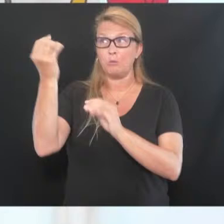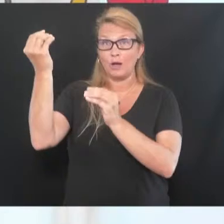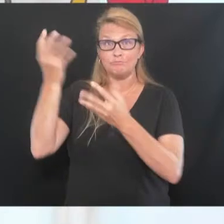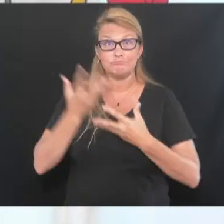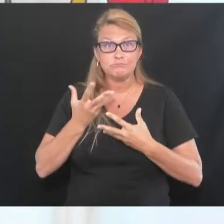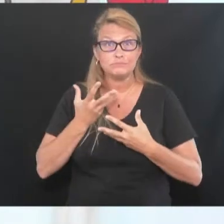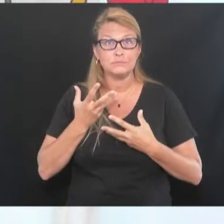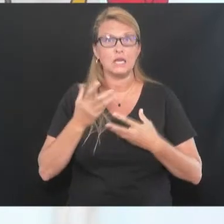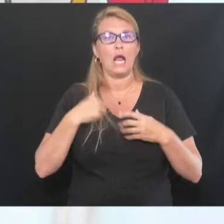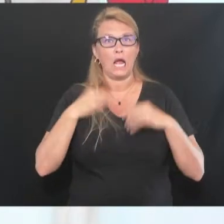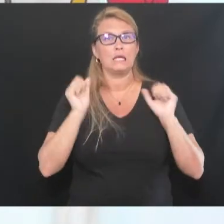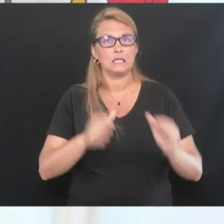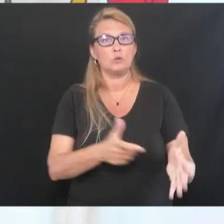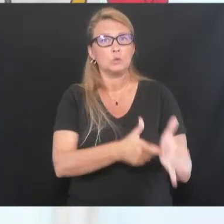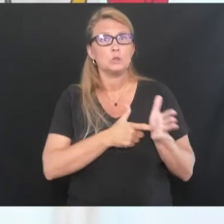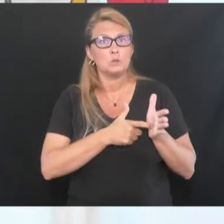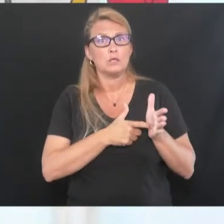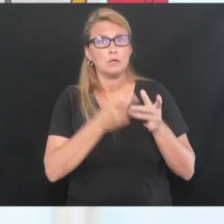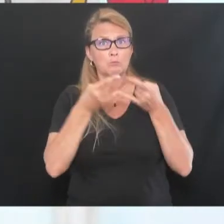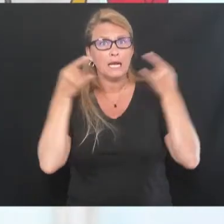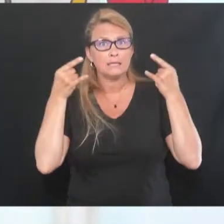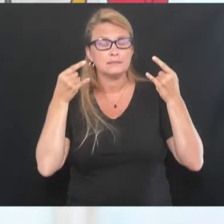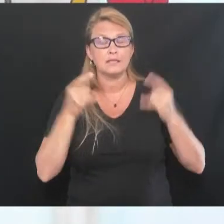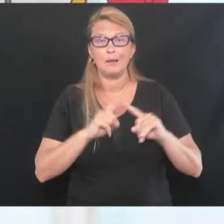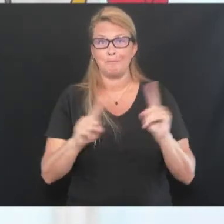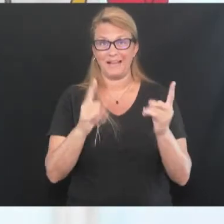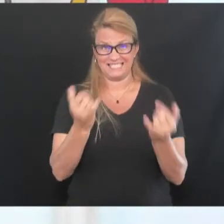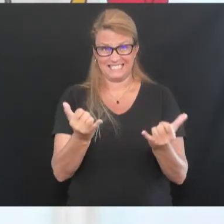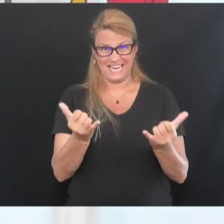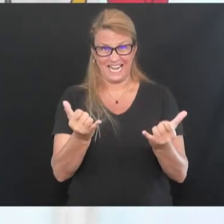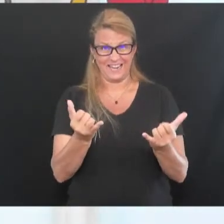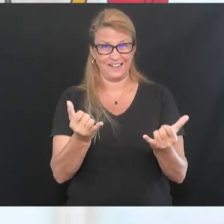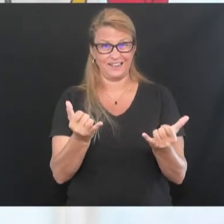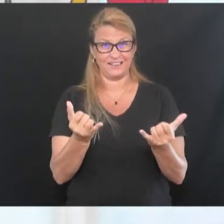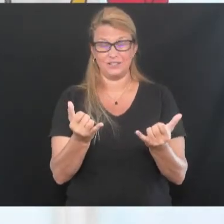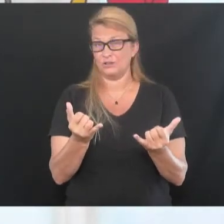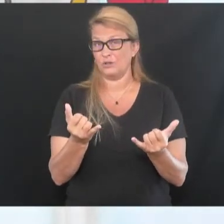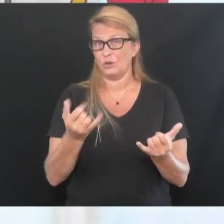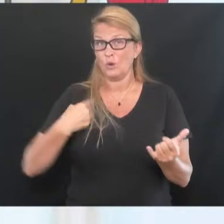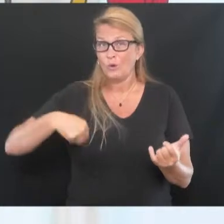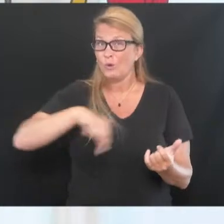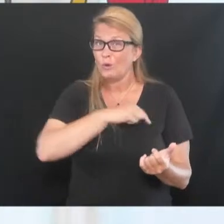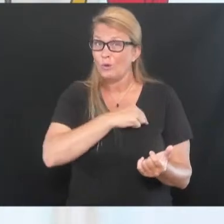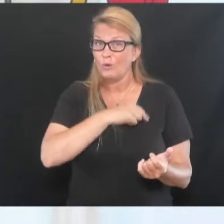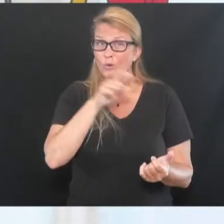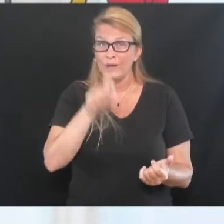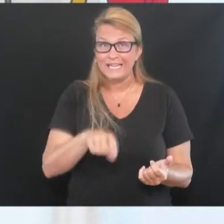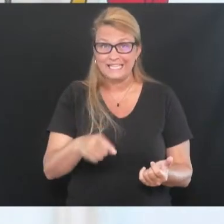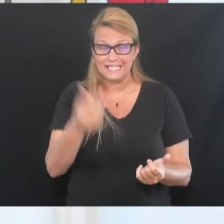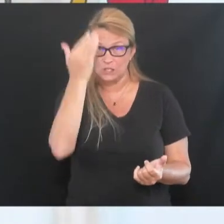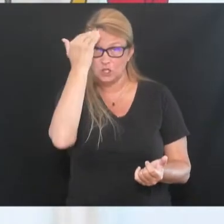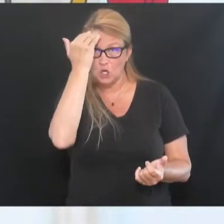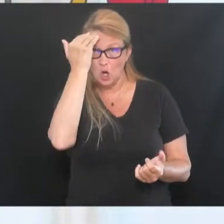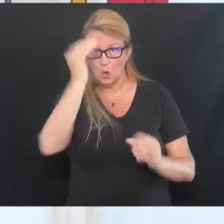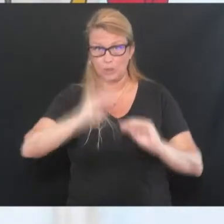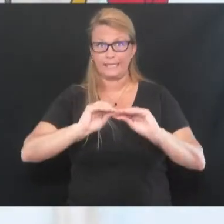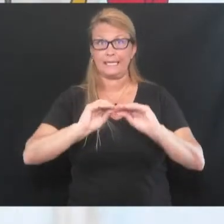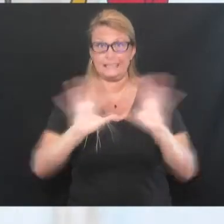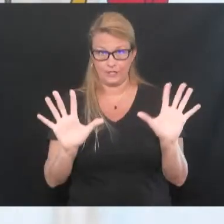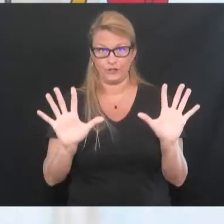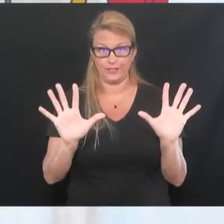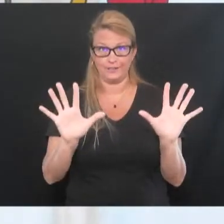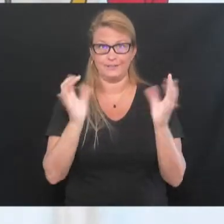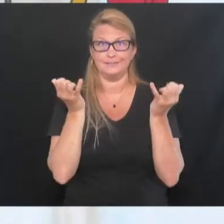way, I'll move that way. But today, we all need to realize very clearly that